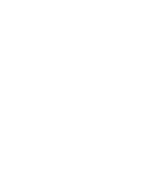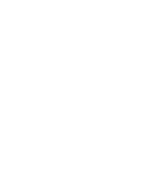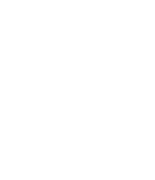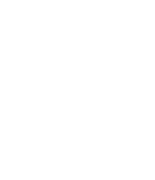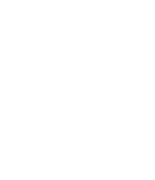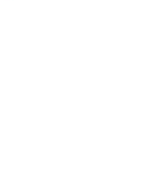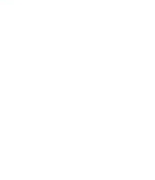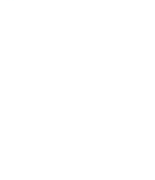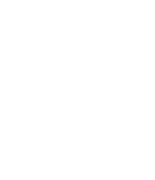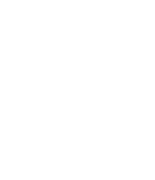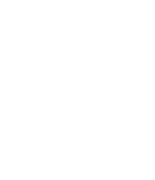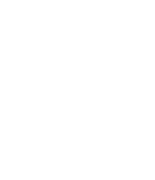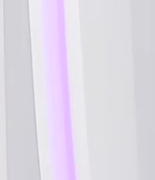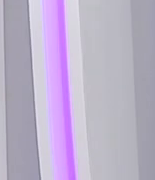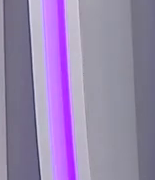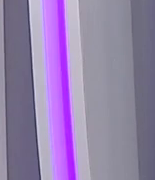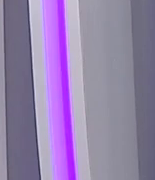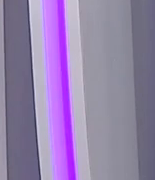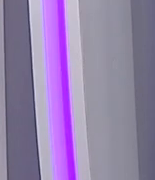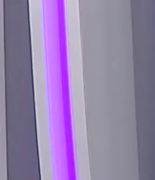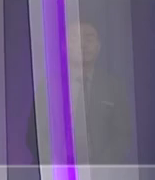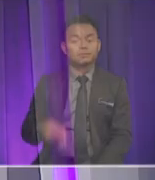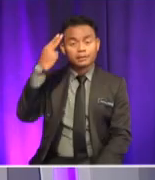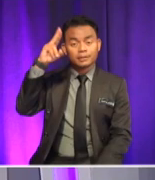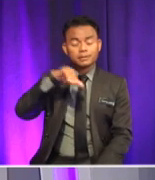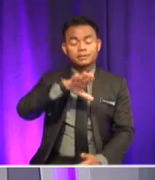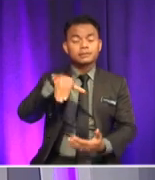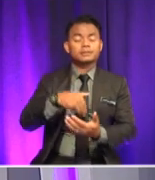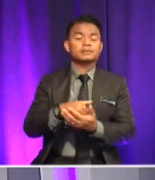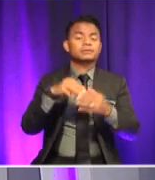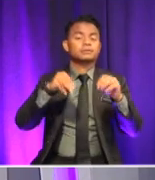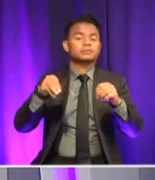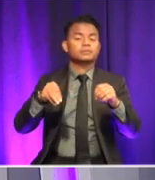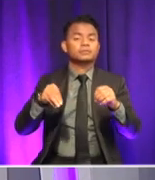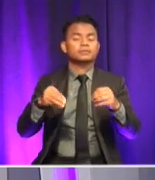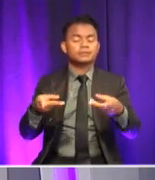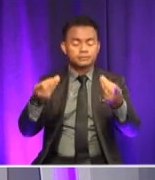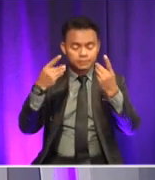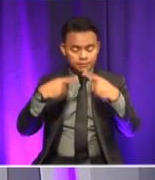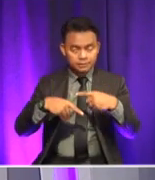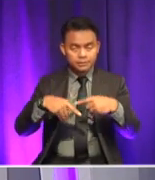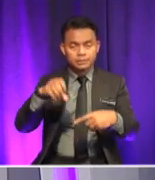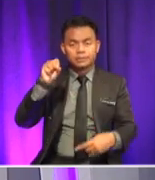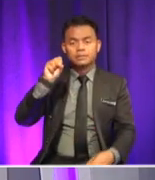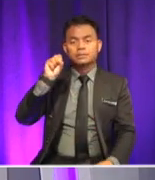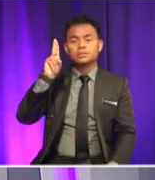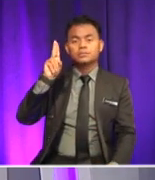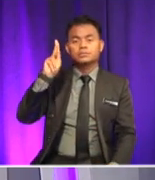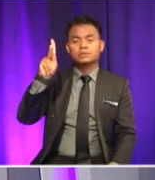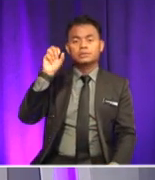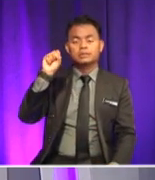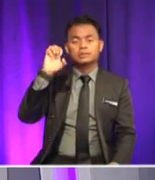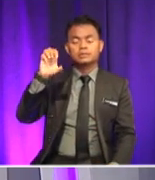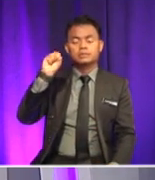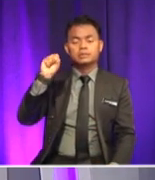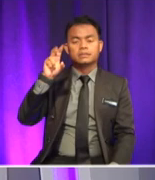TV KPM. Hi pupils, welcome to Sukses SPM 2022, and today we are